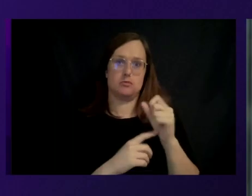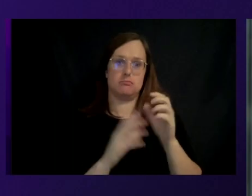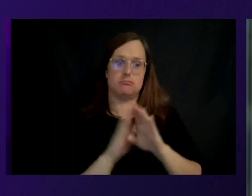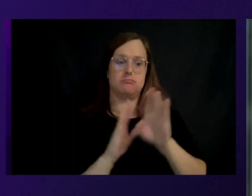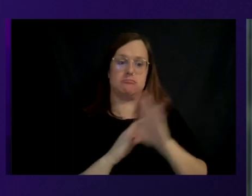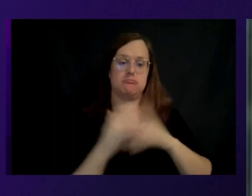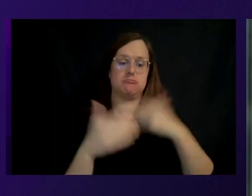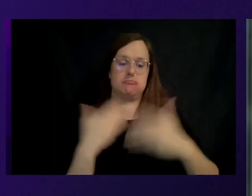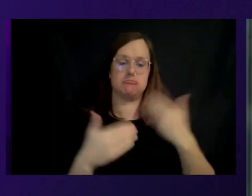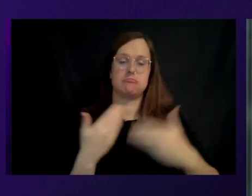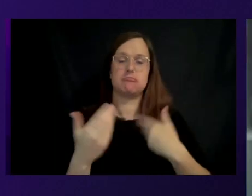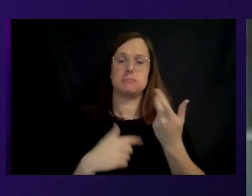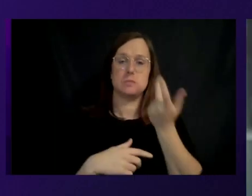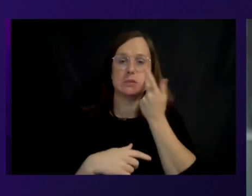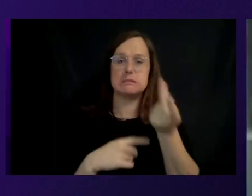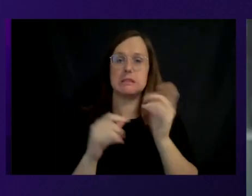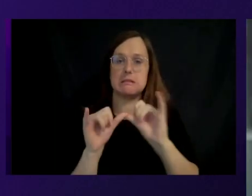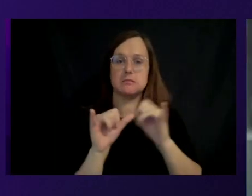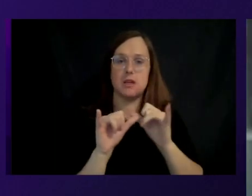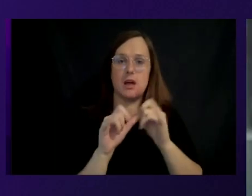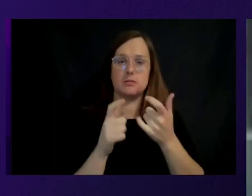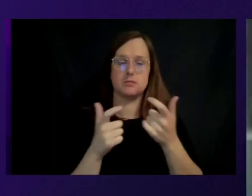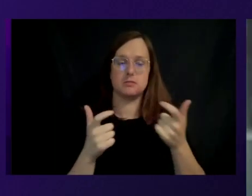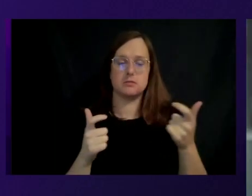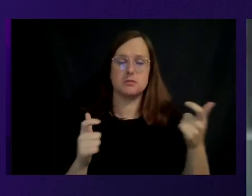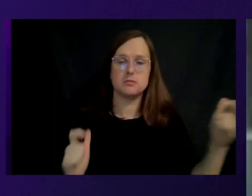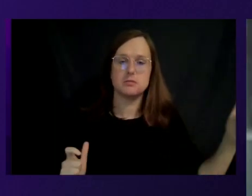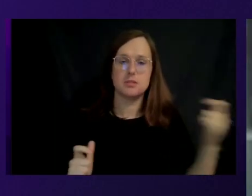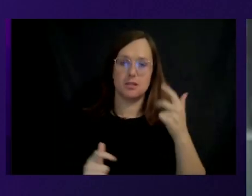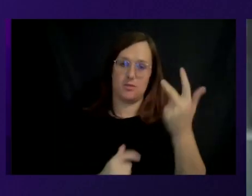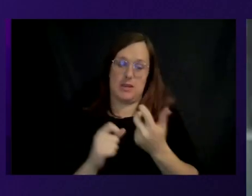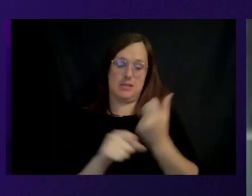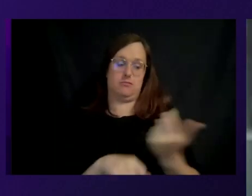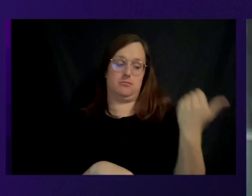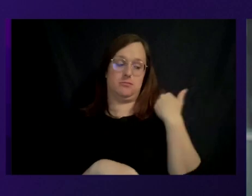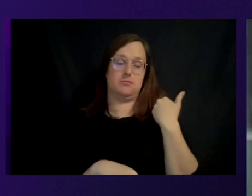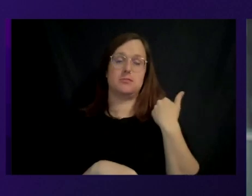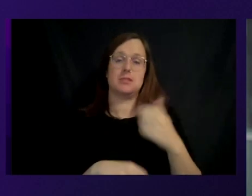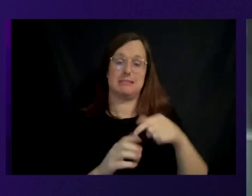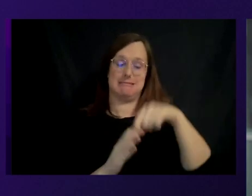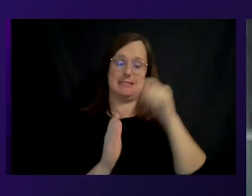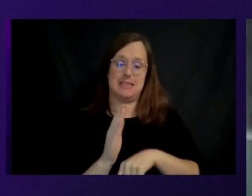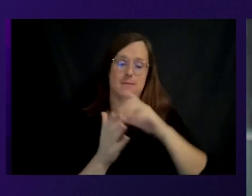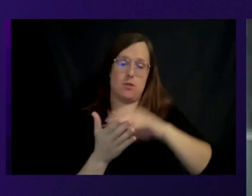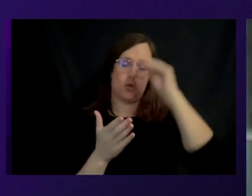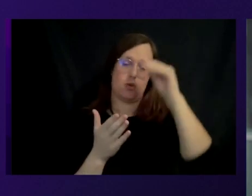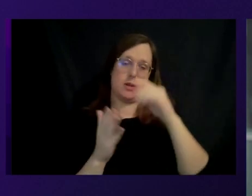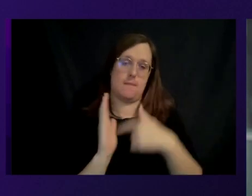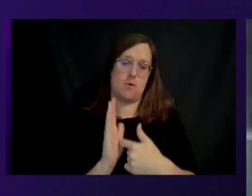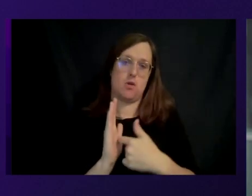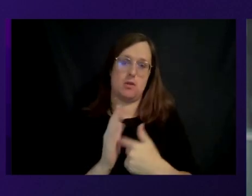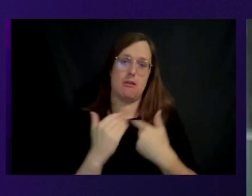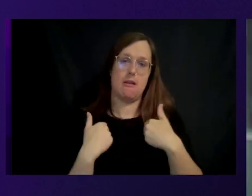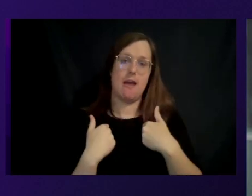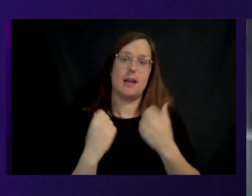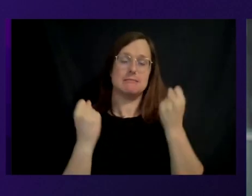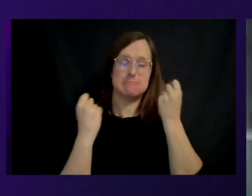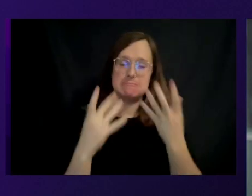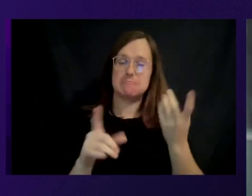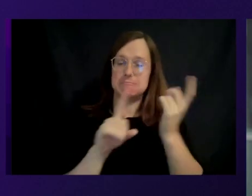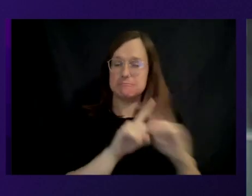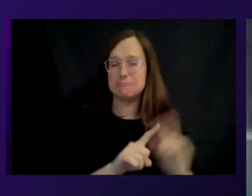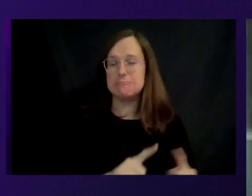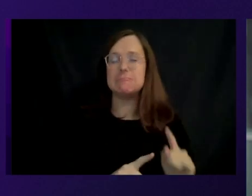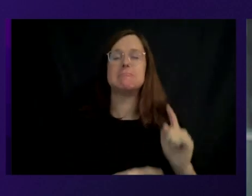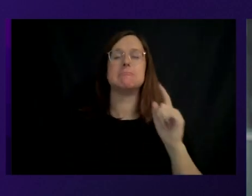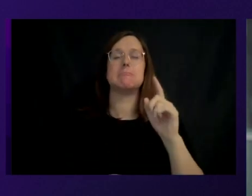boundaries of what is possible. Just 3 years ago, state-of-the-art deep learning models included hundreds of millions of parameters. And today,